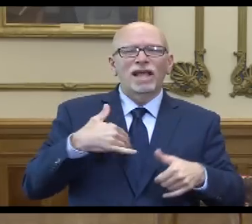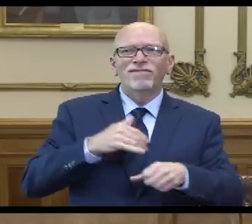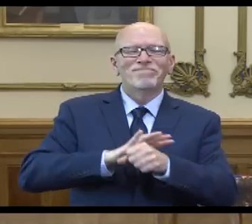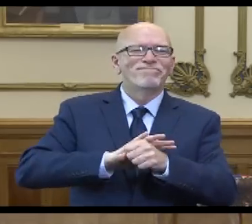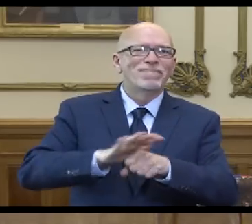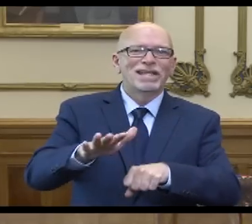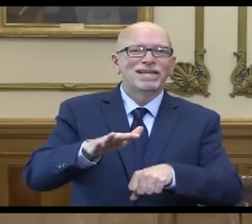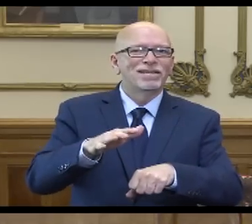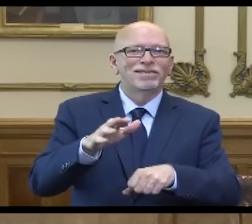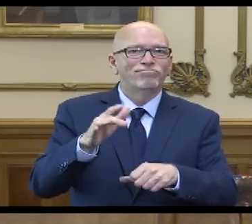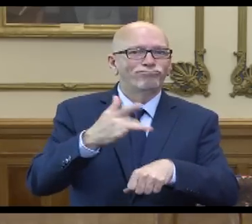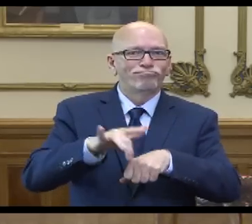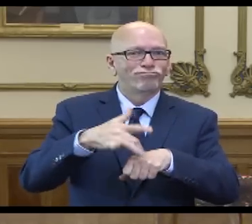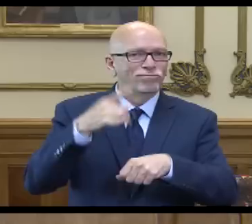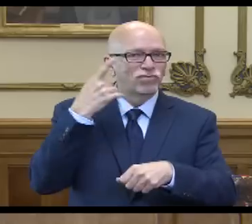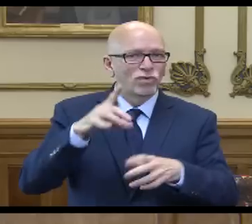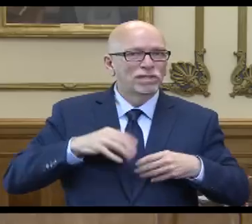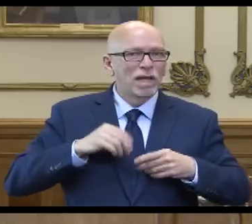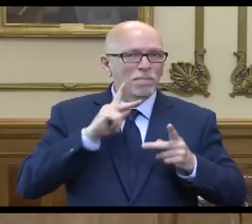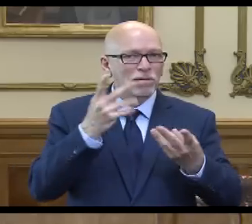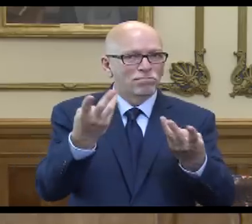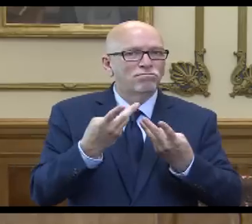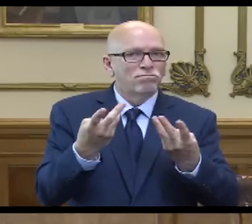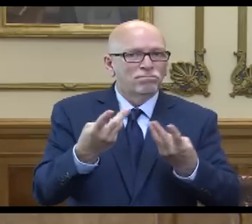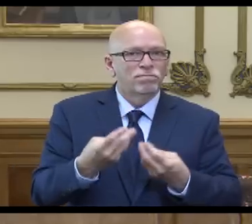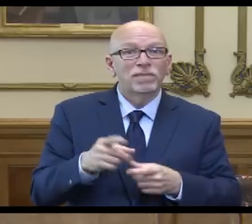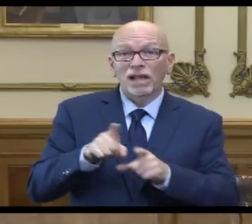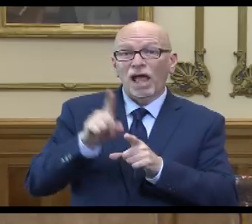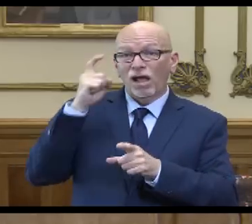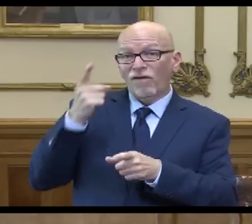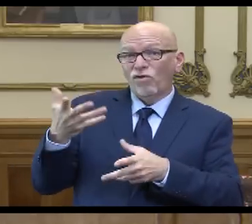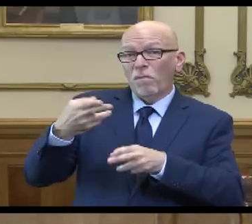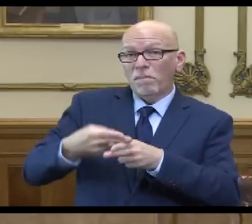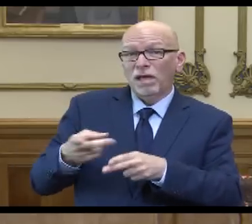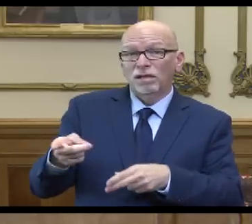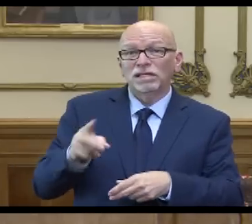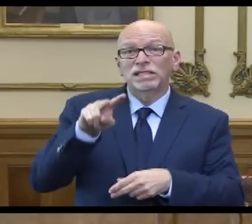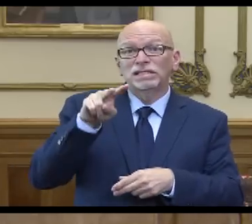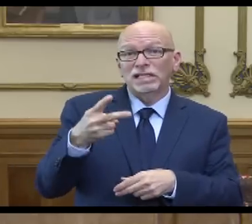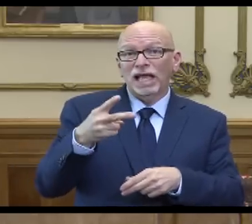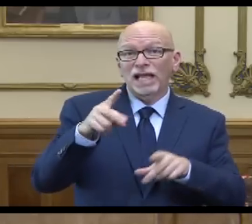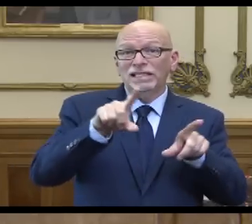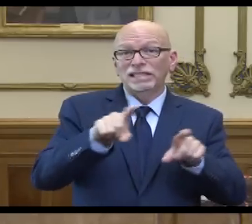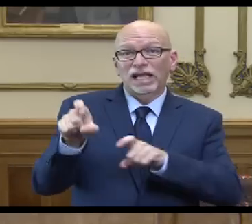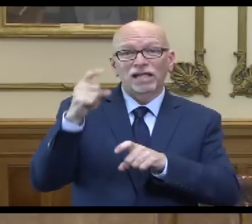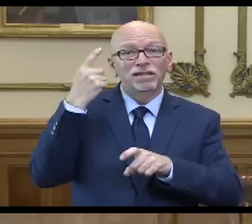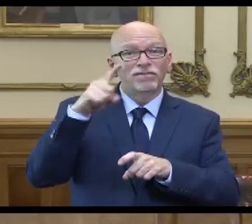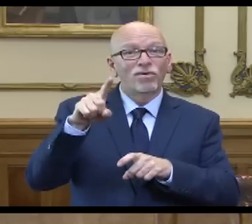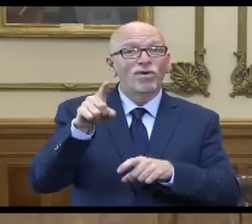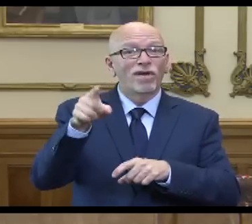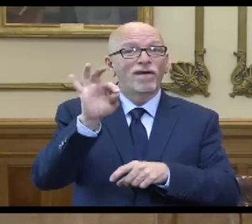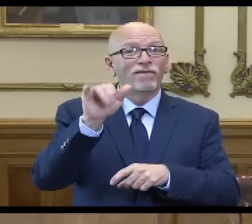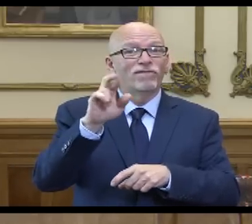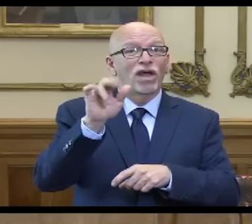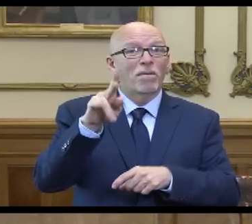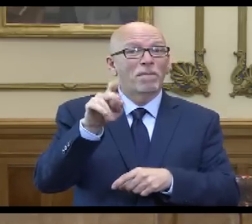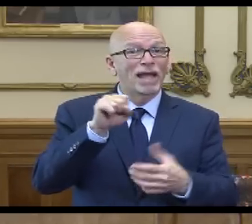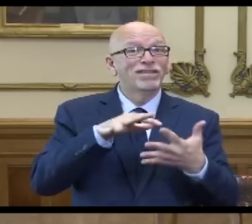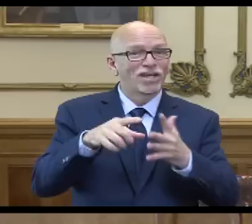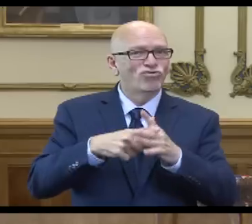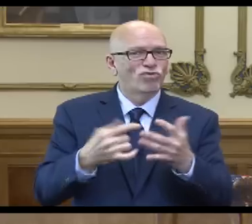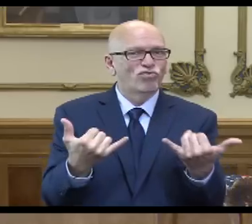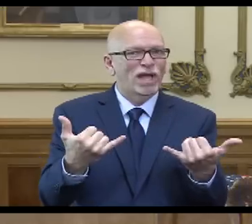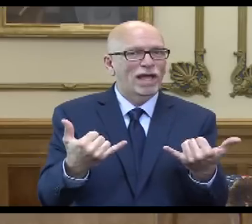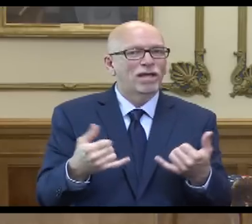to take individuals. And as the governor already mentioned, the second round of testing for Fairbanks study started today.